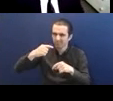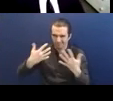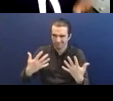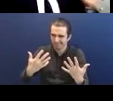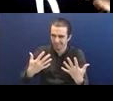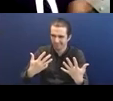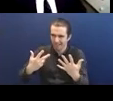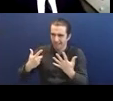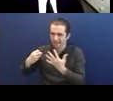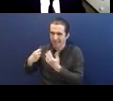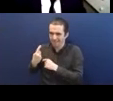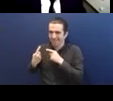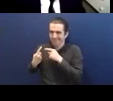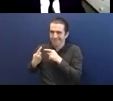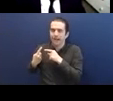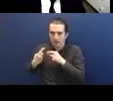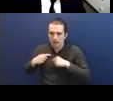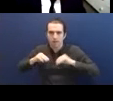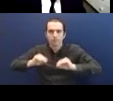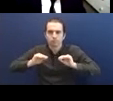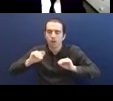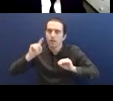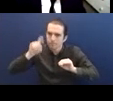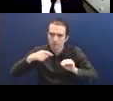system. So in the old medical model, the child